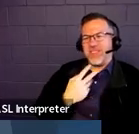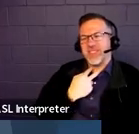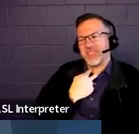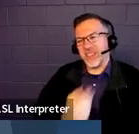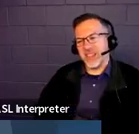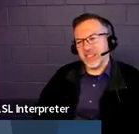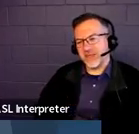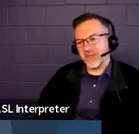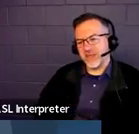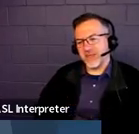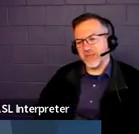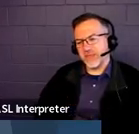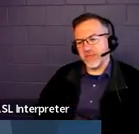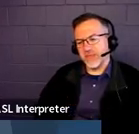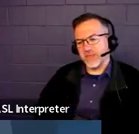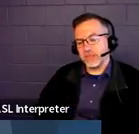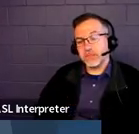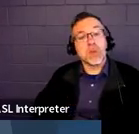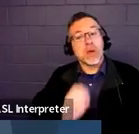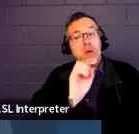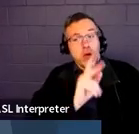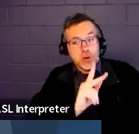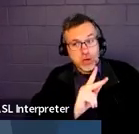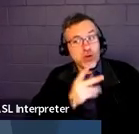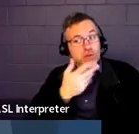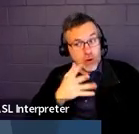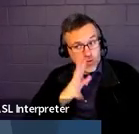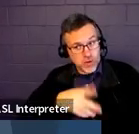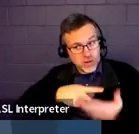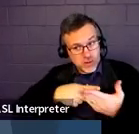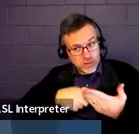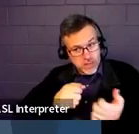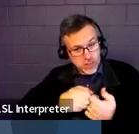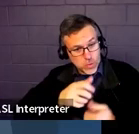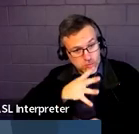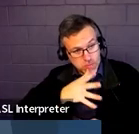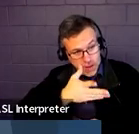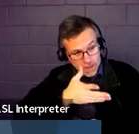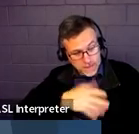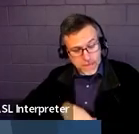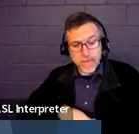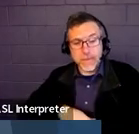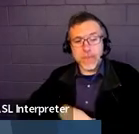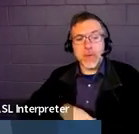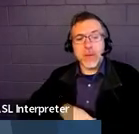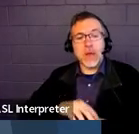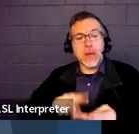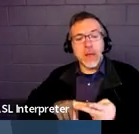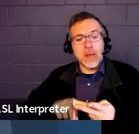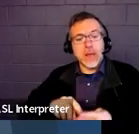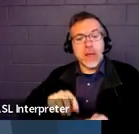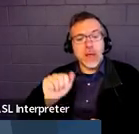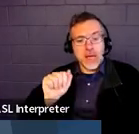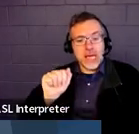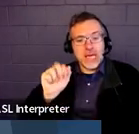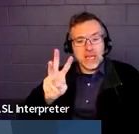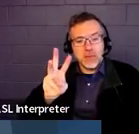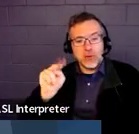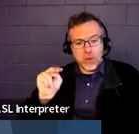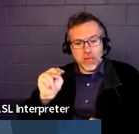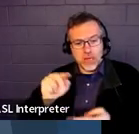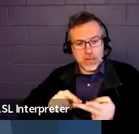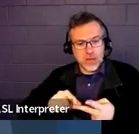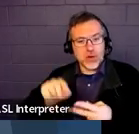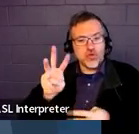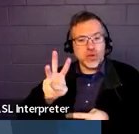Okay, so you had that conversation with mom, and you've had that AWNN and the written notice, and this has